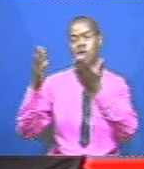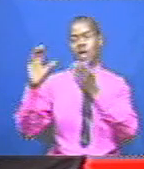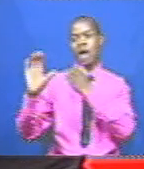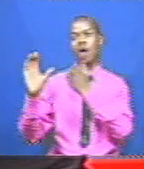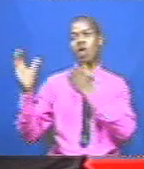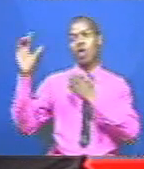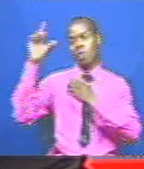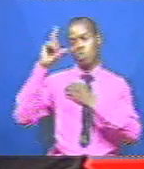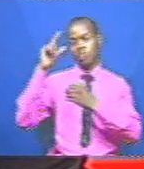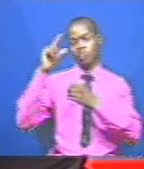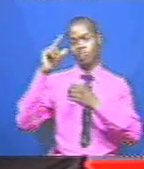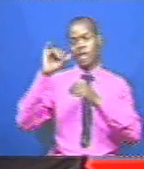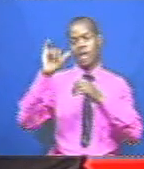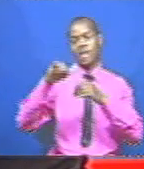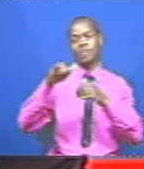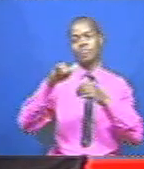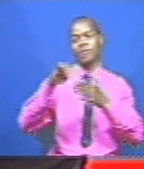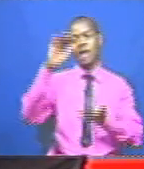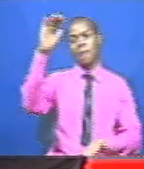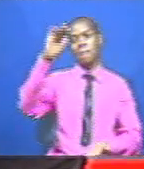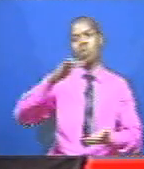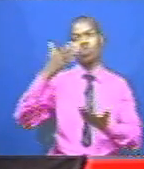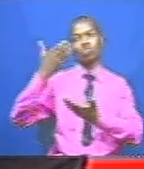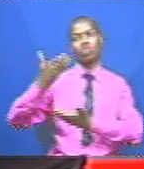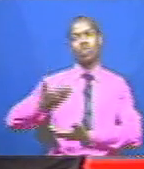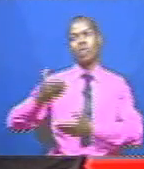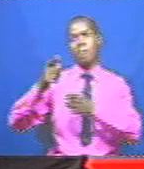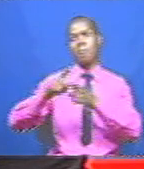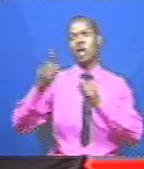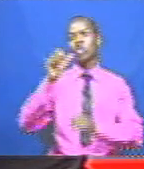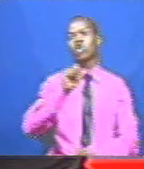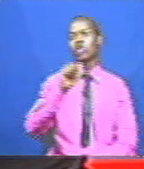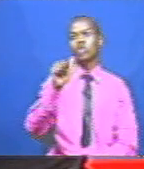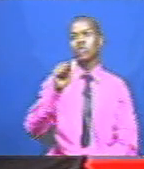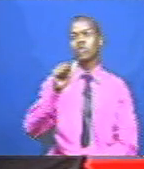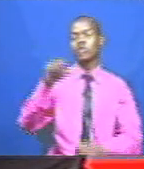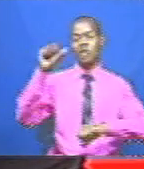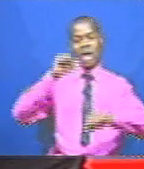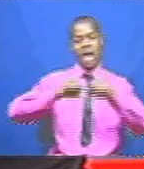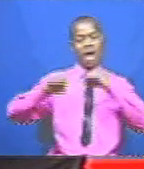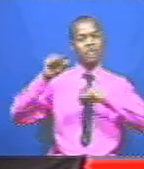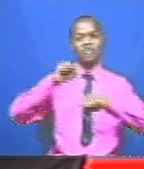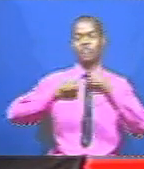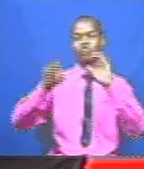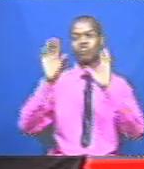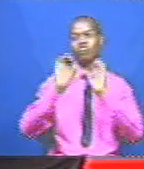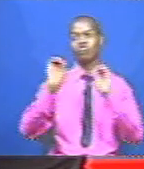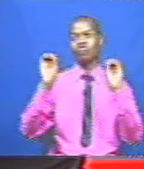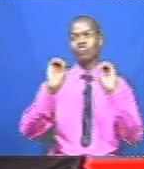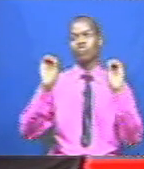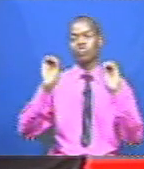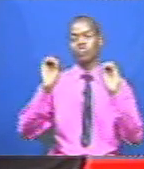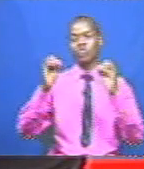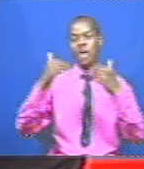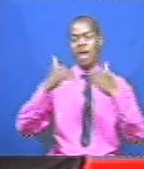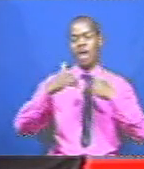Mzigo and Third Way Alliance, but I'm not actively involved. I've taken a break out